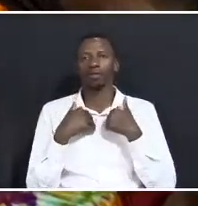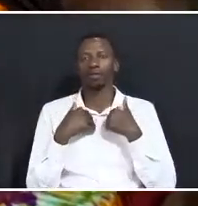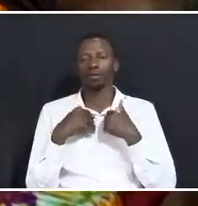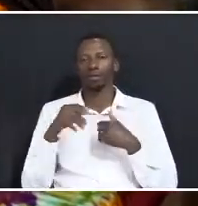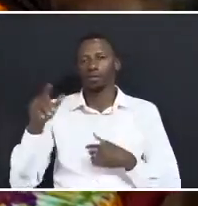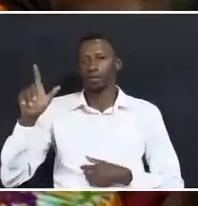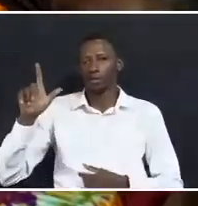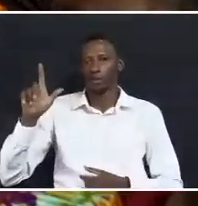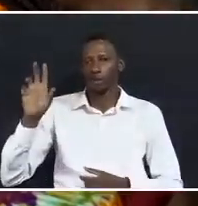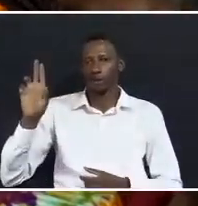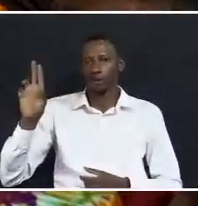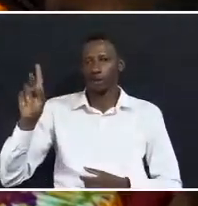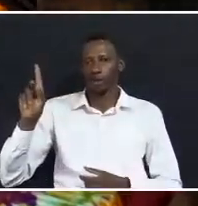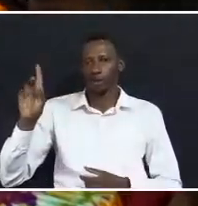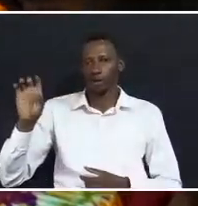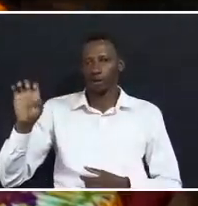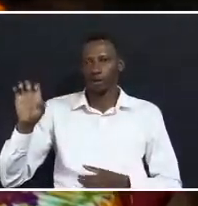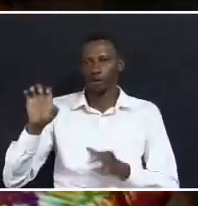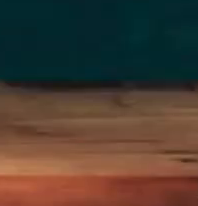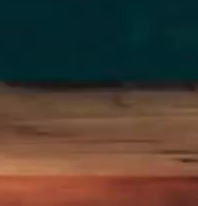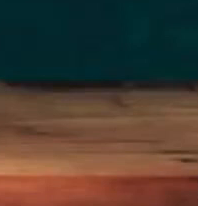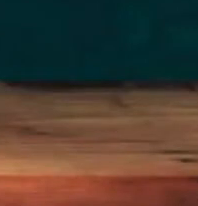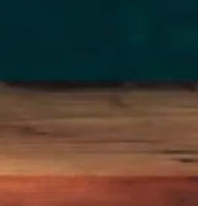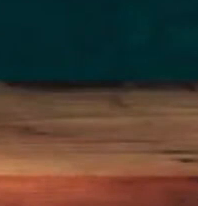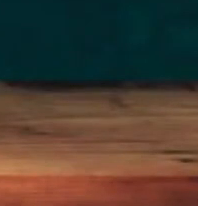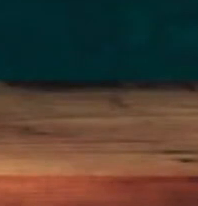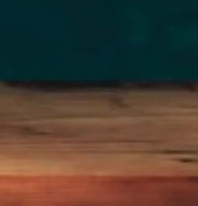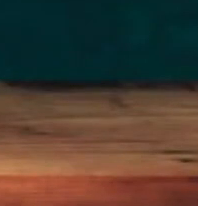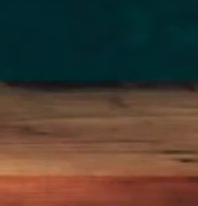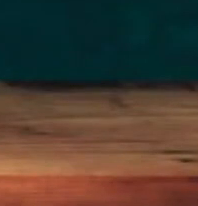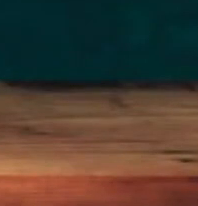Luke chapter 9 and verse